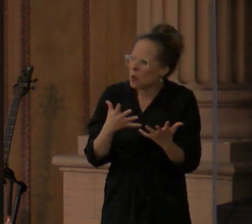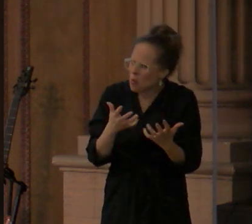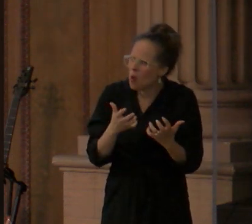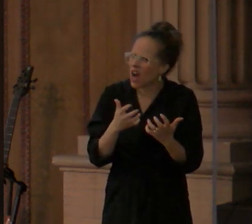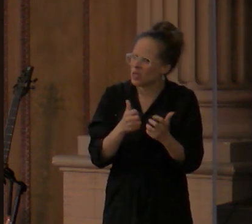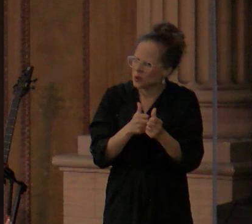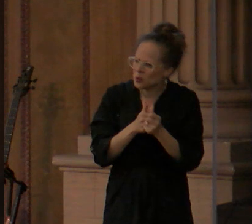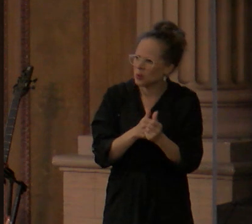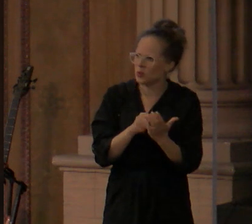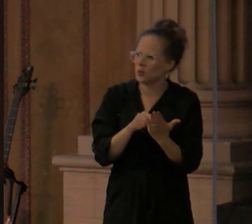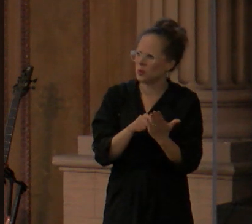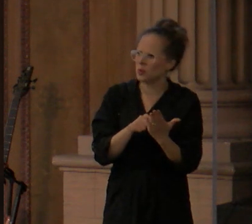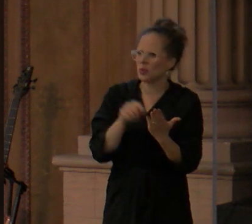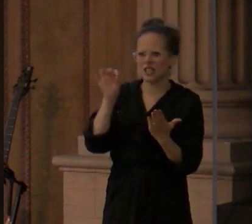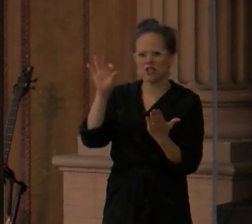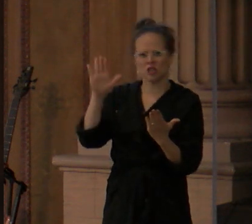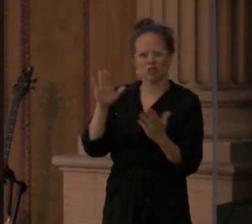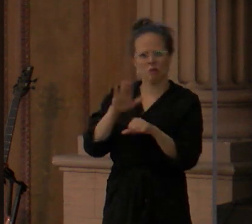get God's acceptance.